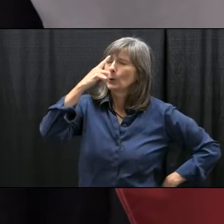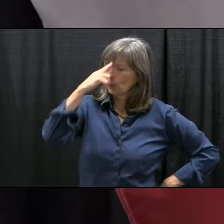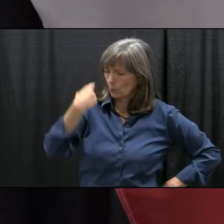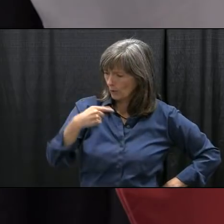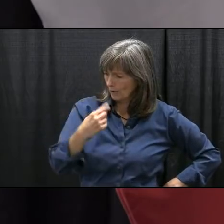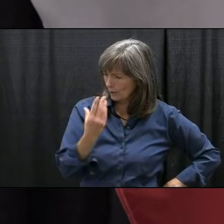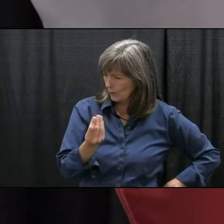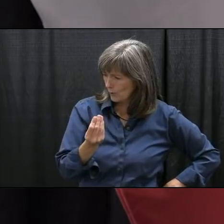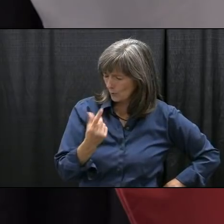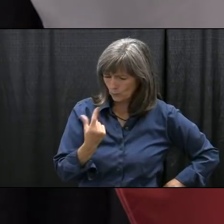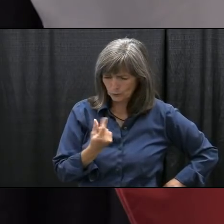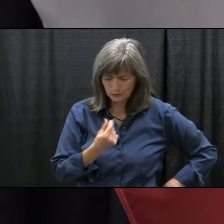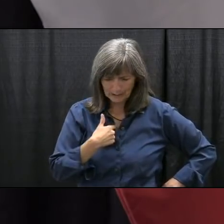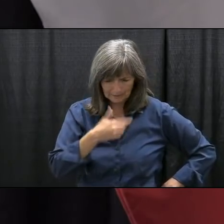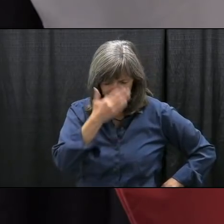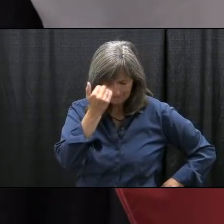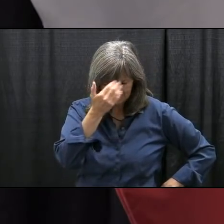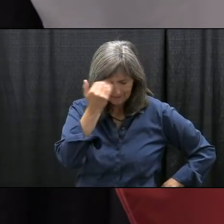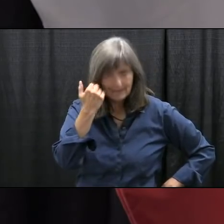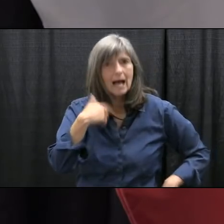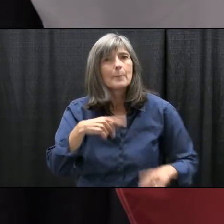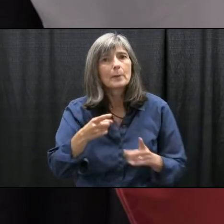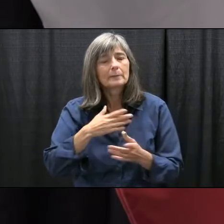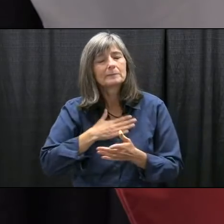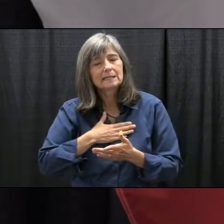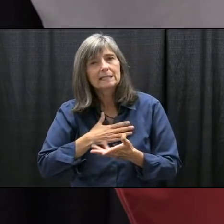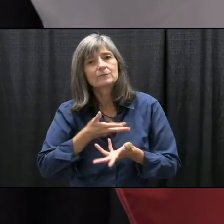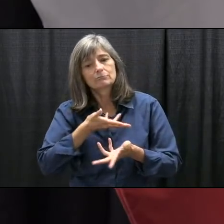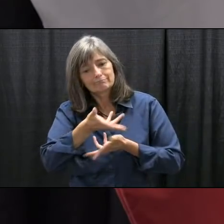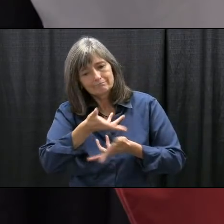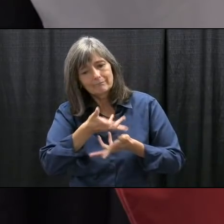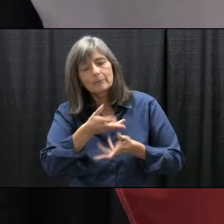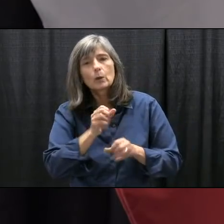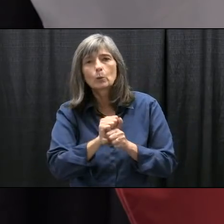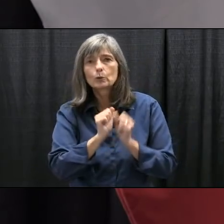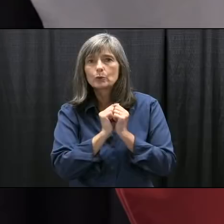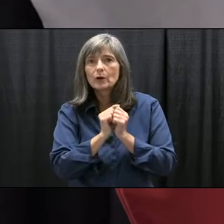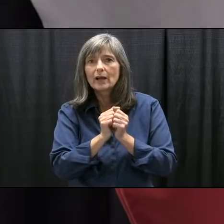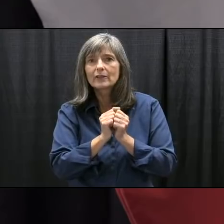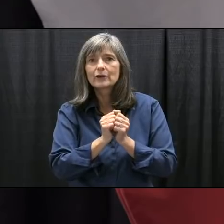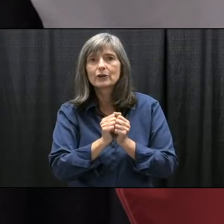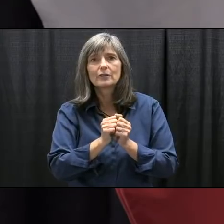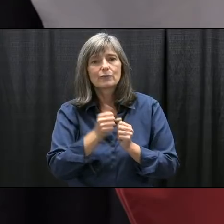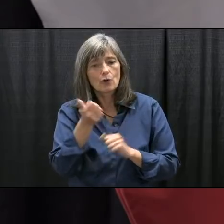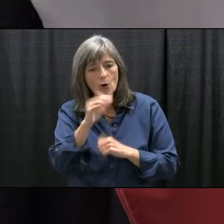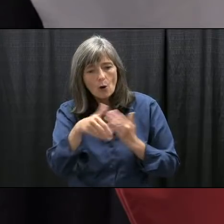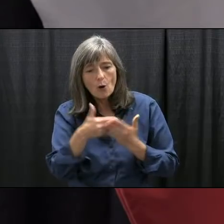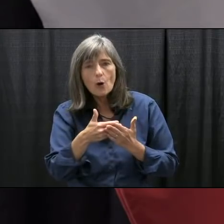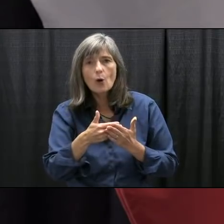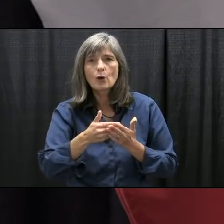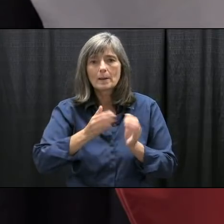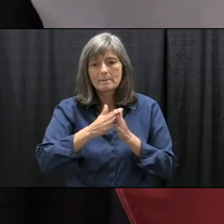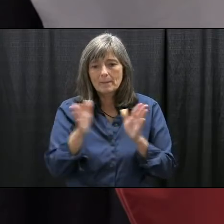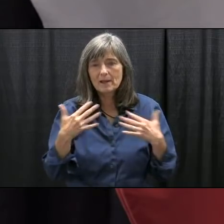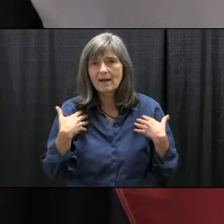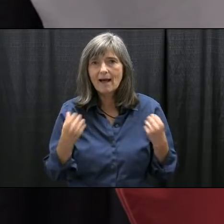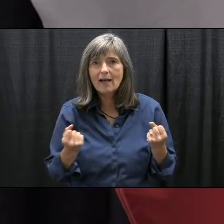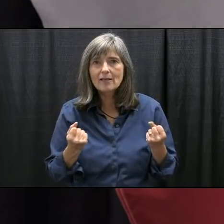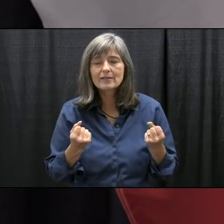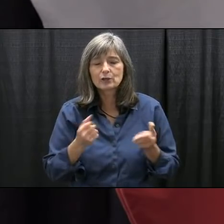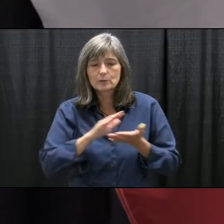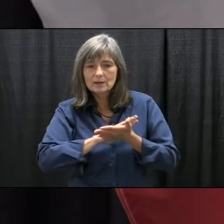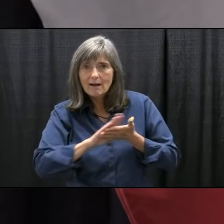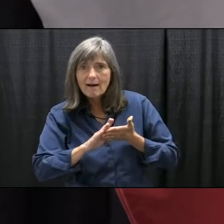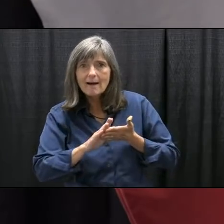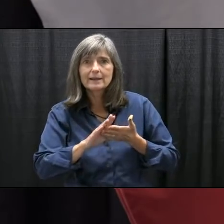doing, but we really appreciate that you're working with public health and all those people in the front lines, and you being kind to